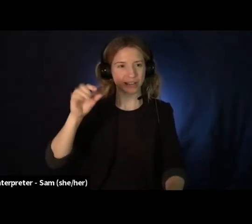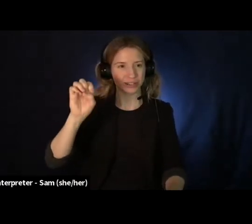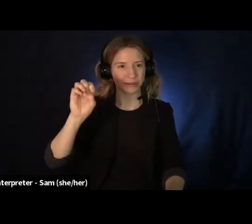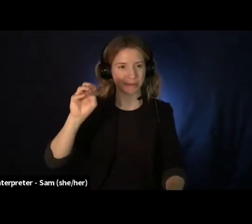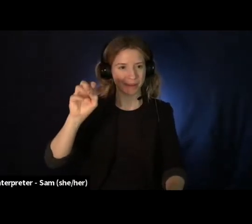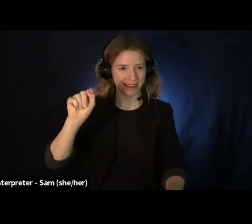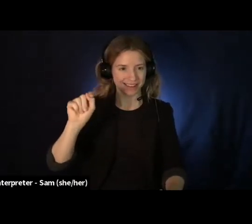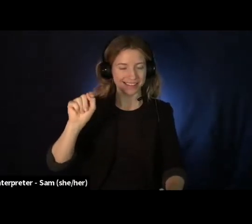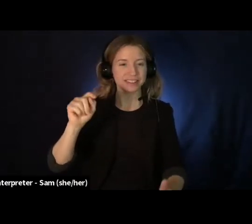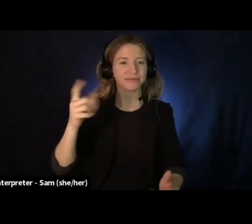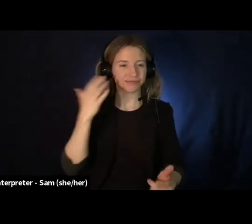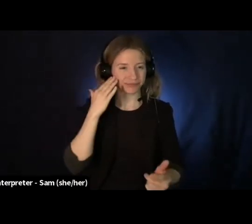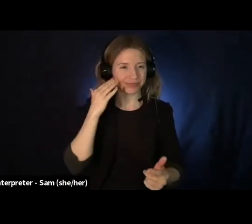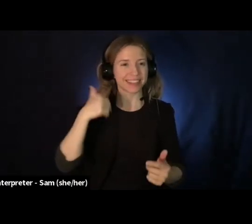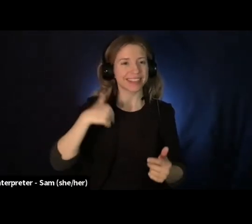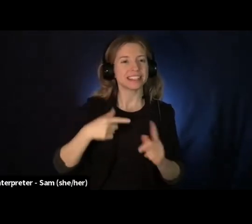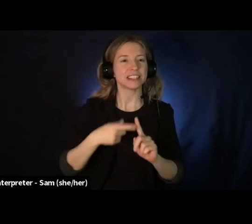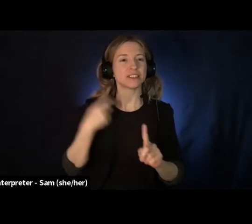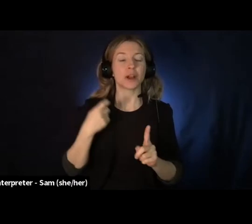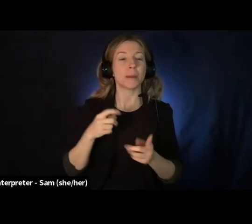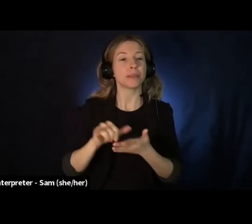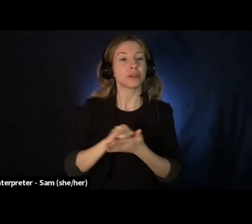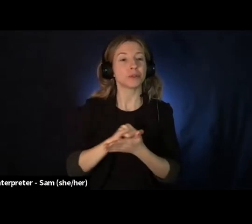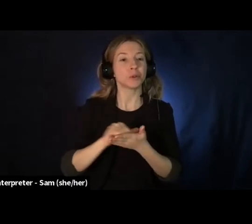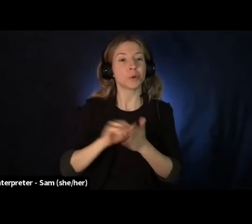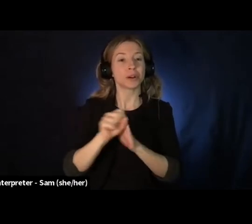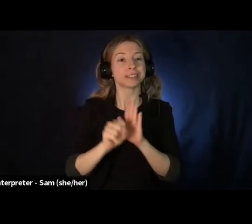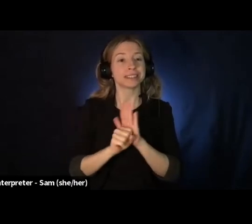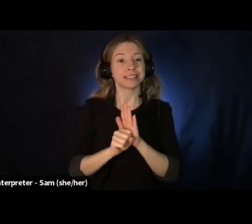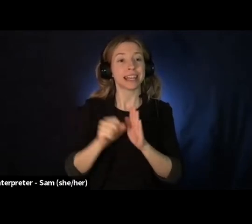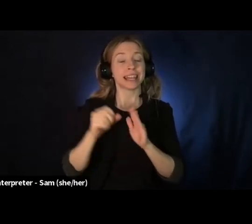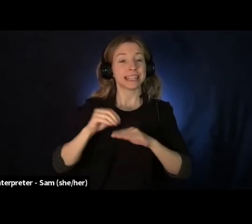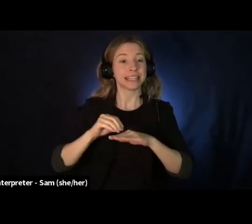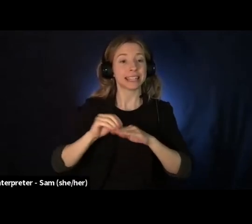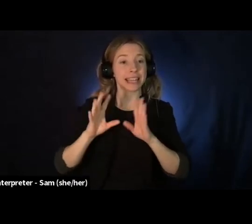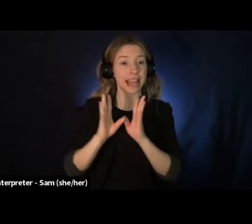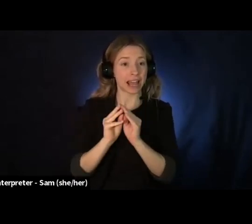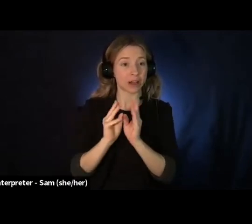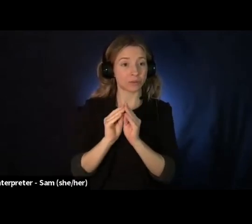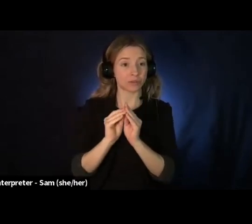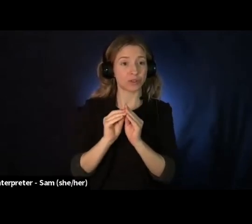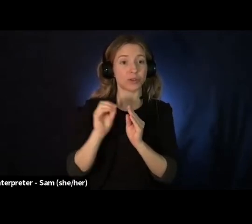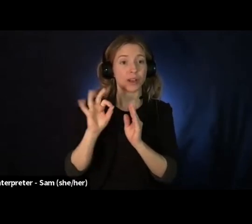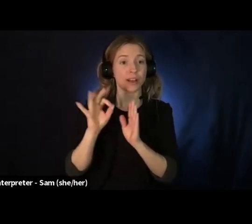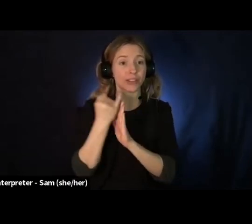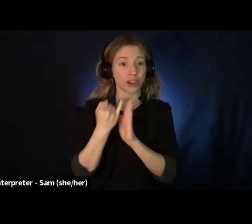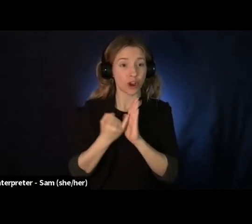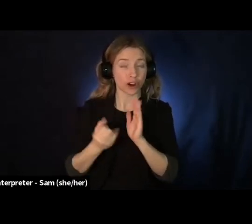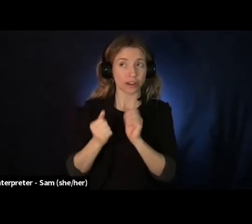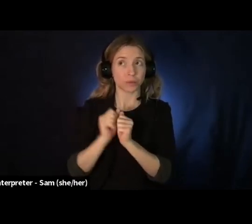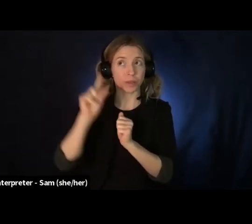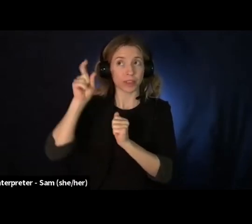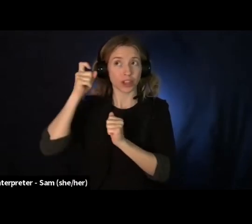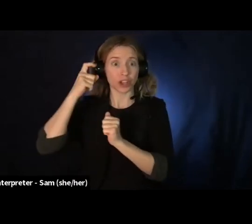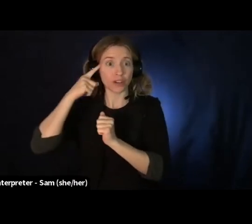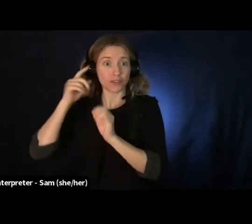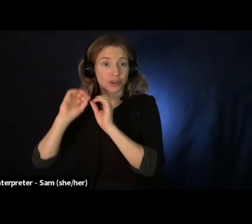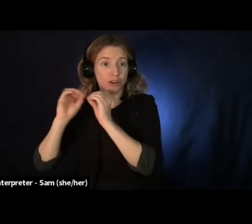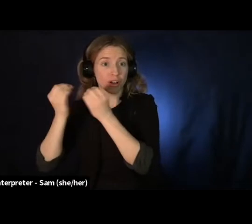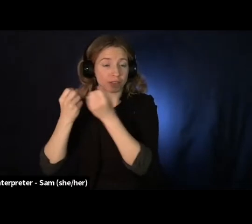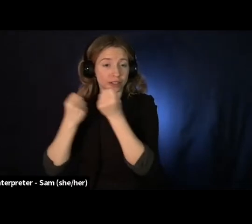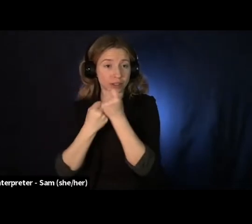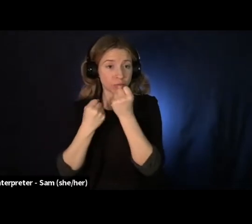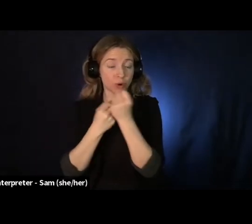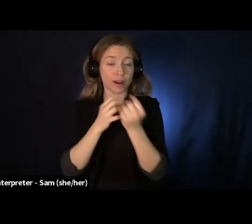Council on the Arts with the support of the Office of the Governor and the New York State